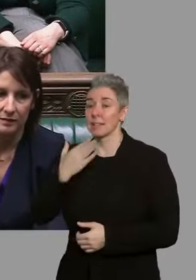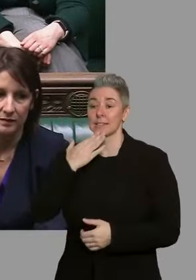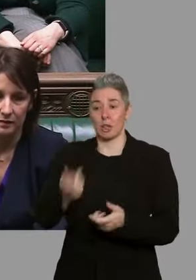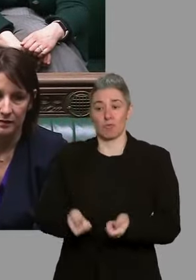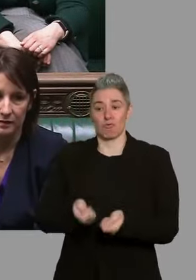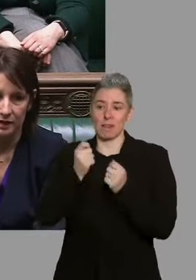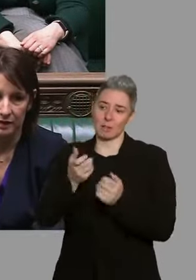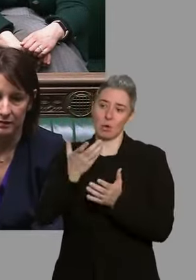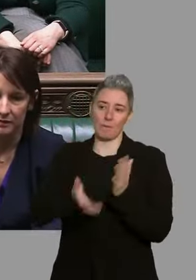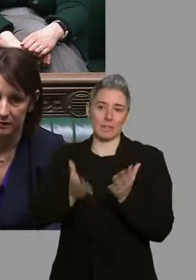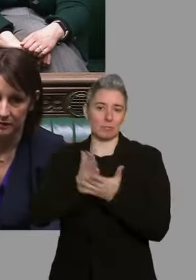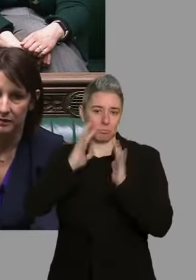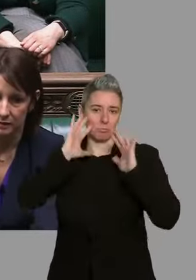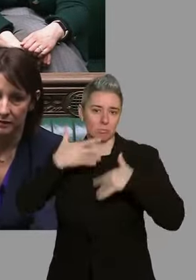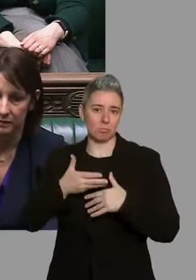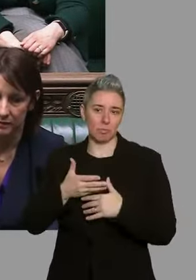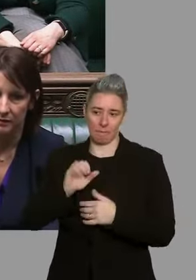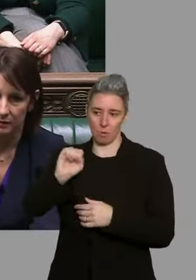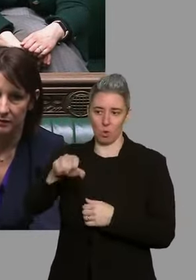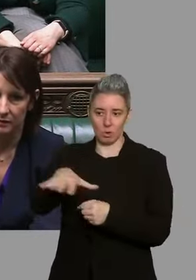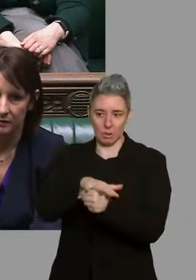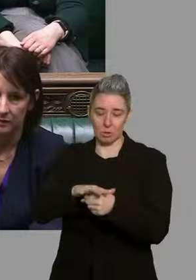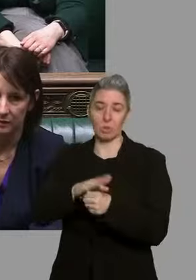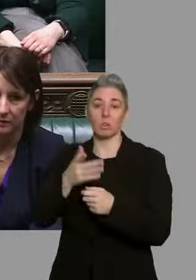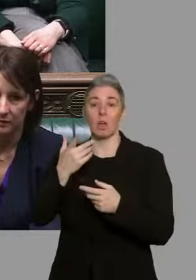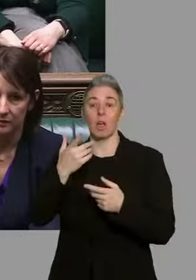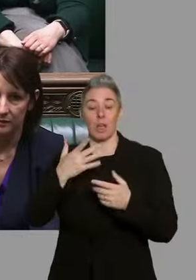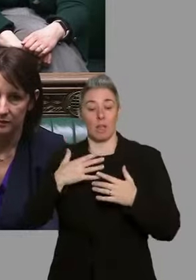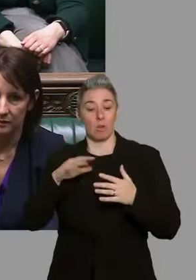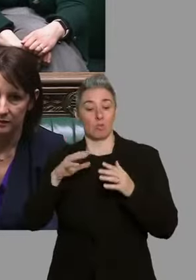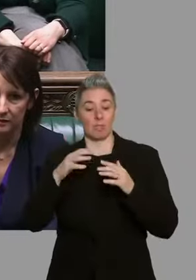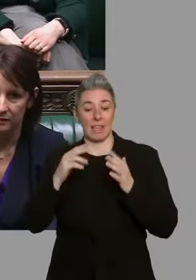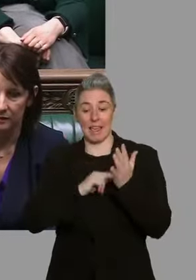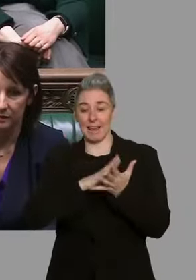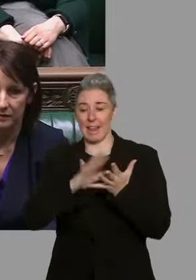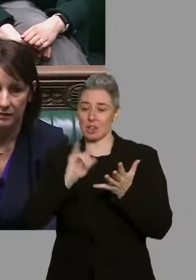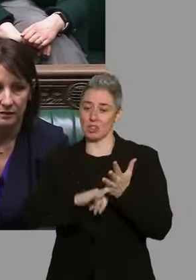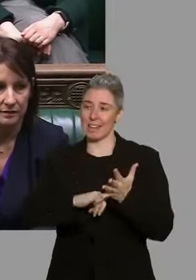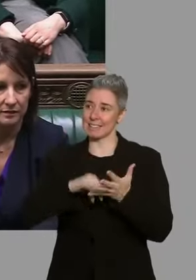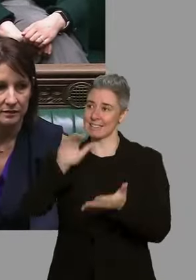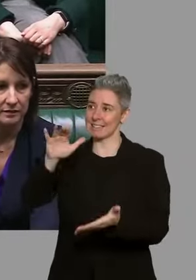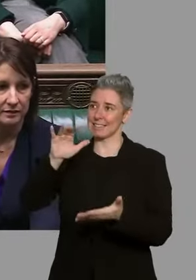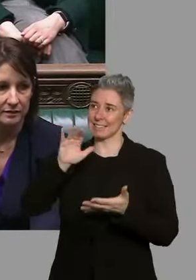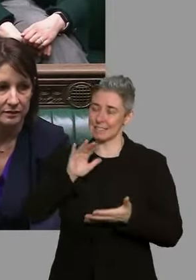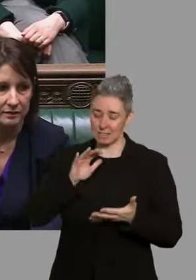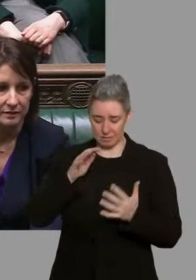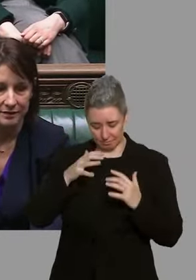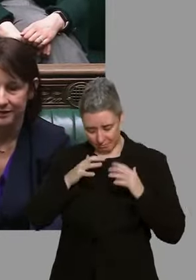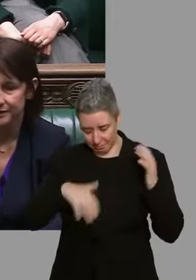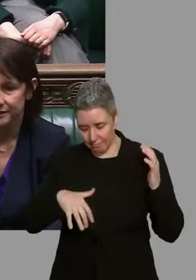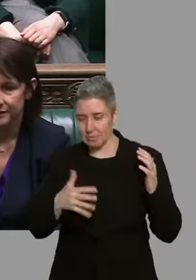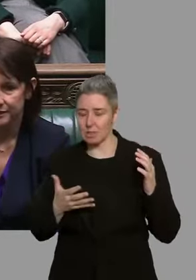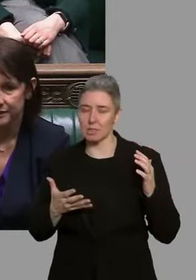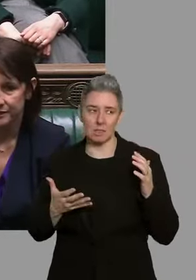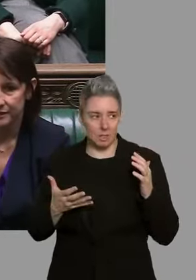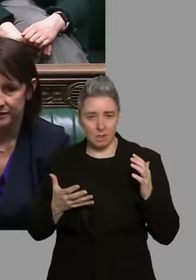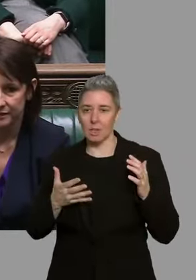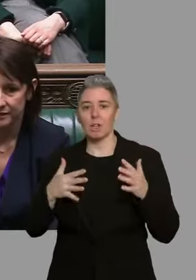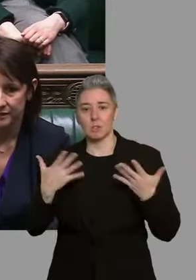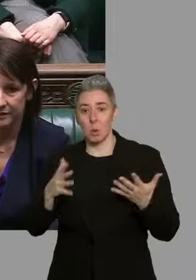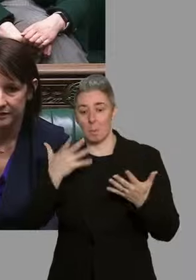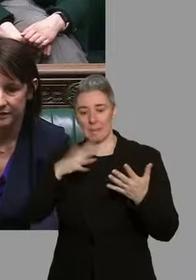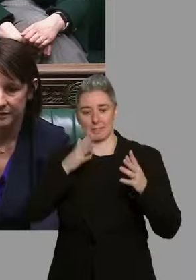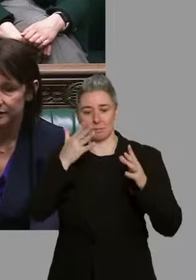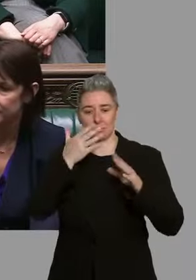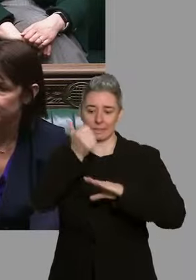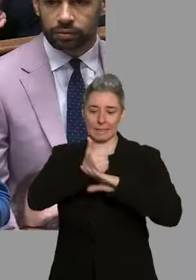the broken NHS that we inherited from the party opposite. And we've set out our targets in the Plan for Change last week. As she knows,